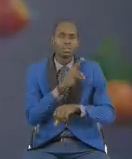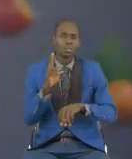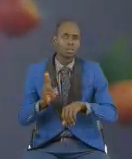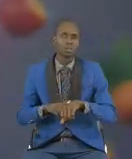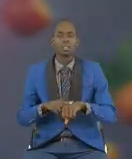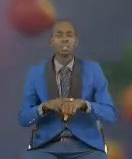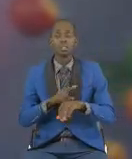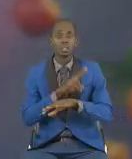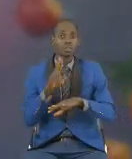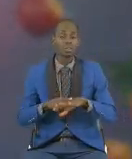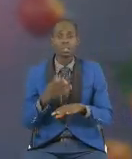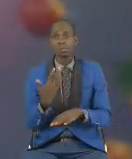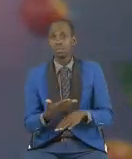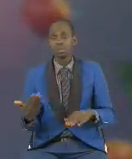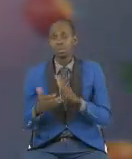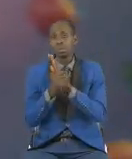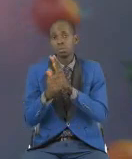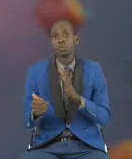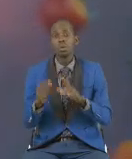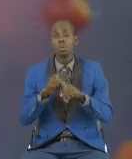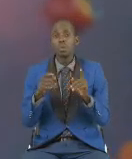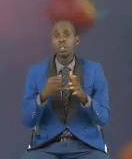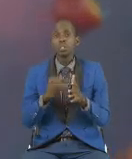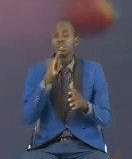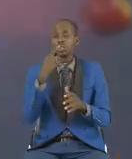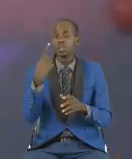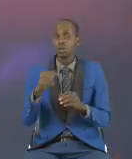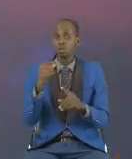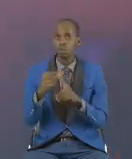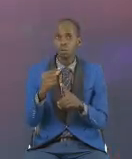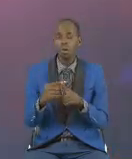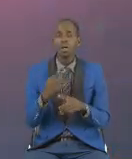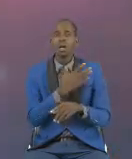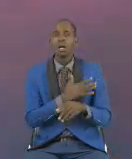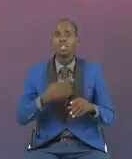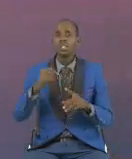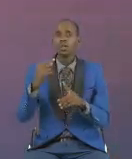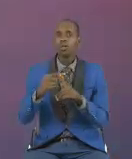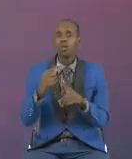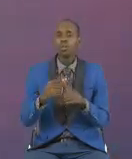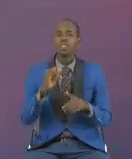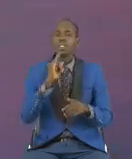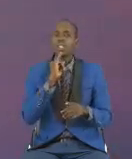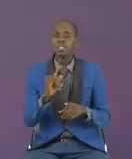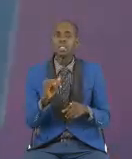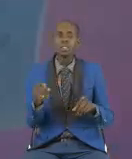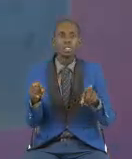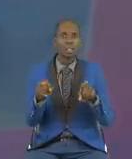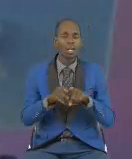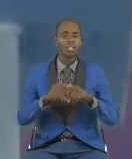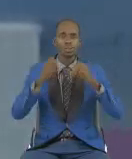the word. And everyone, and the word is still there today. And the word is as mighty, is as powerful